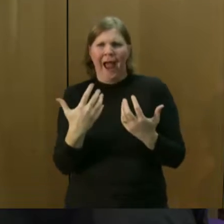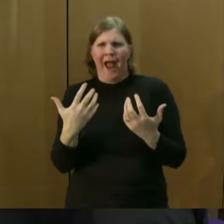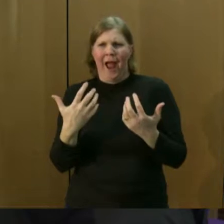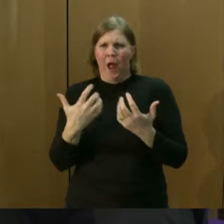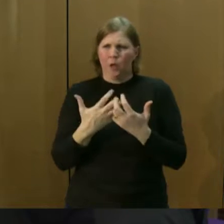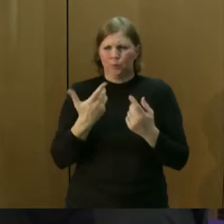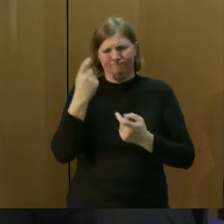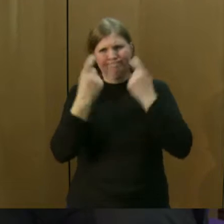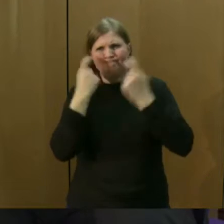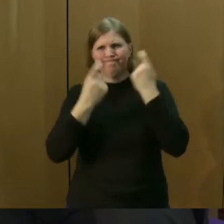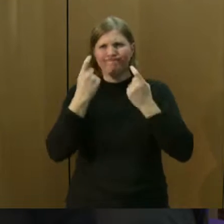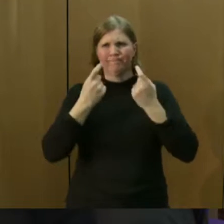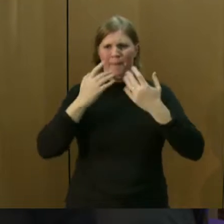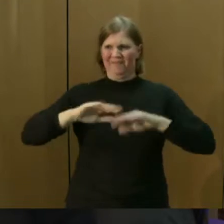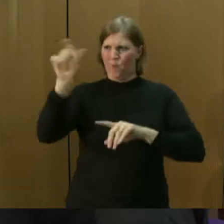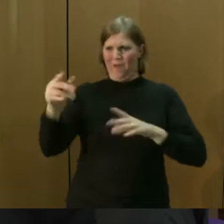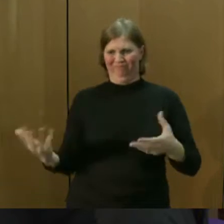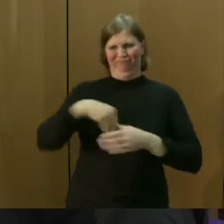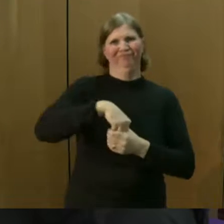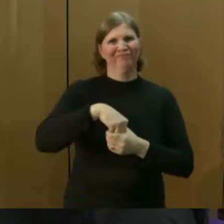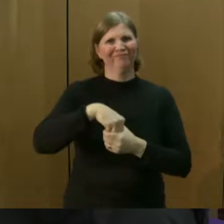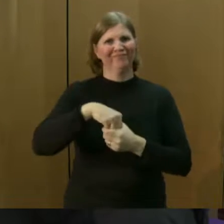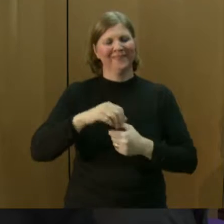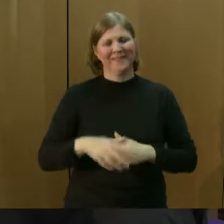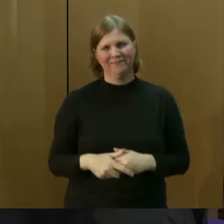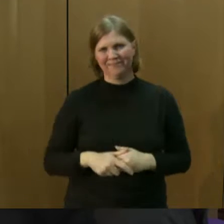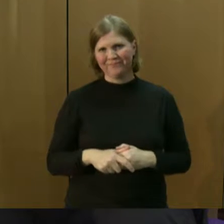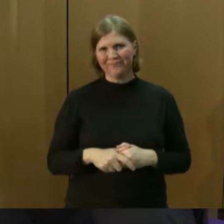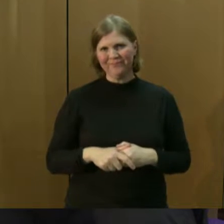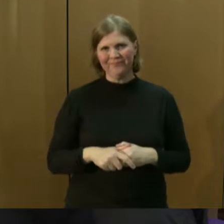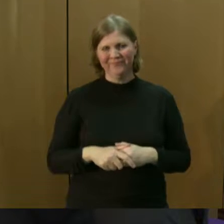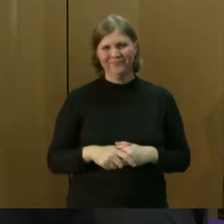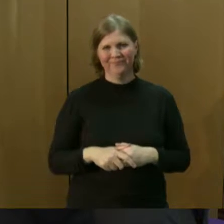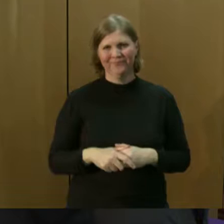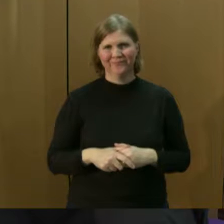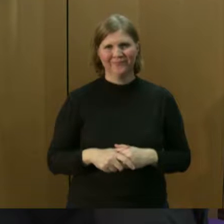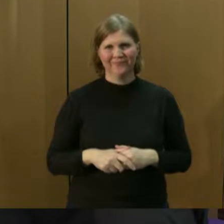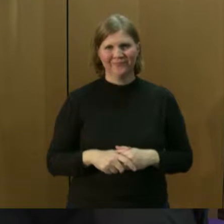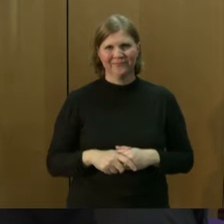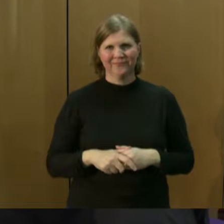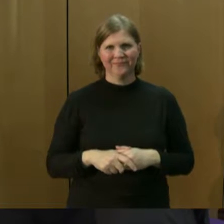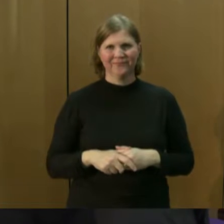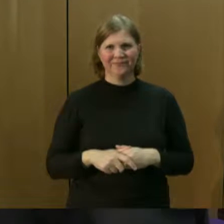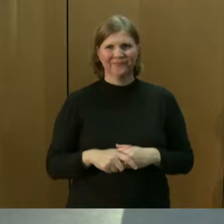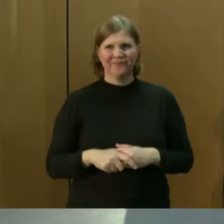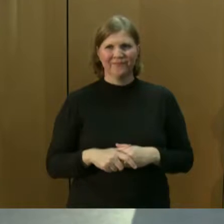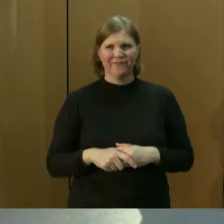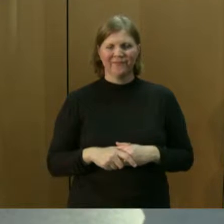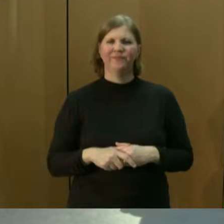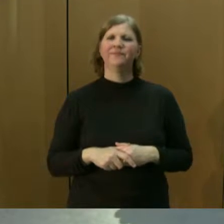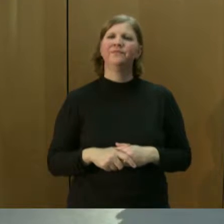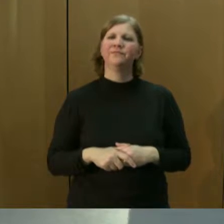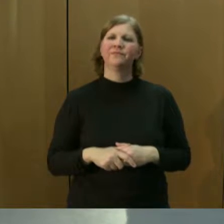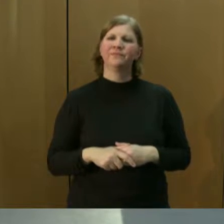more depth, asking for the opinions and the experiences of our guests. So would you mind talking us through that? Thank you.